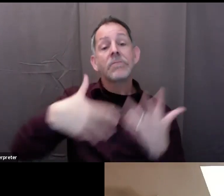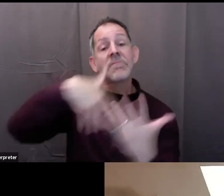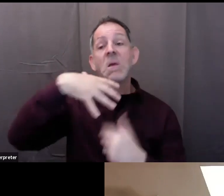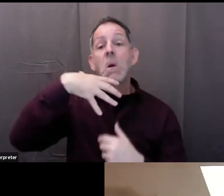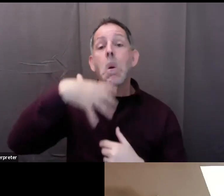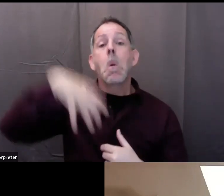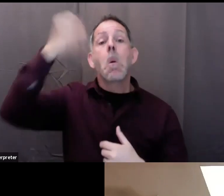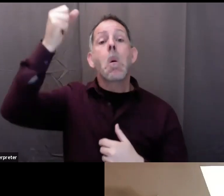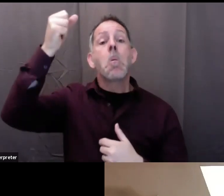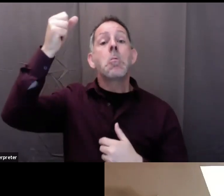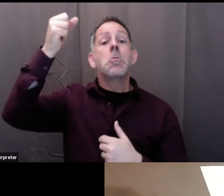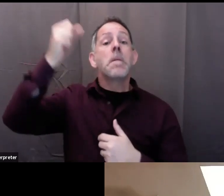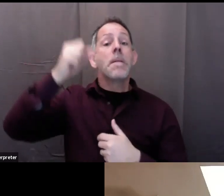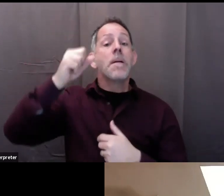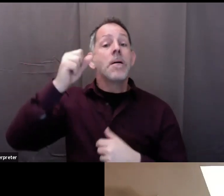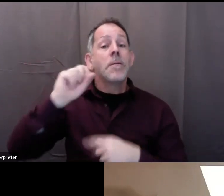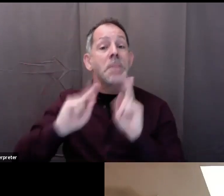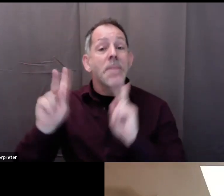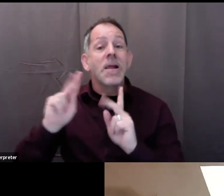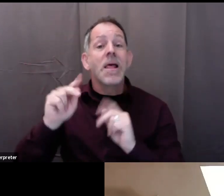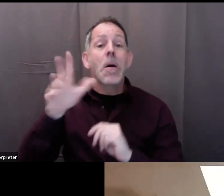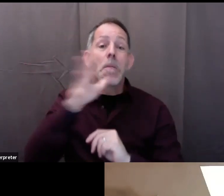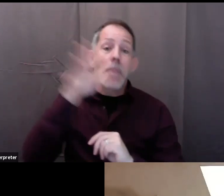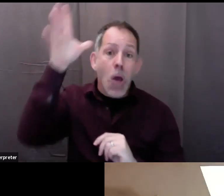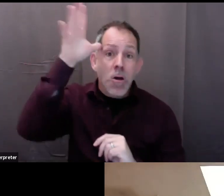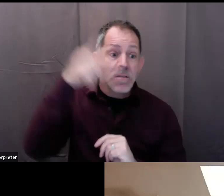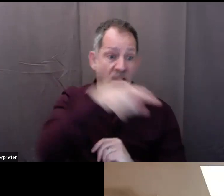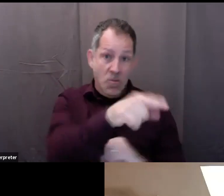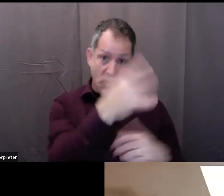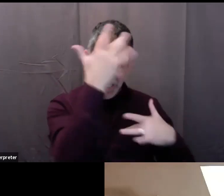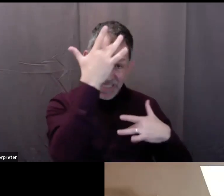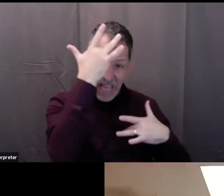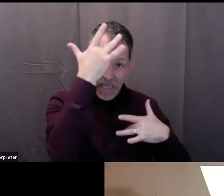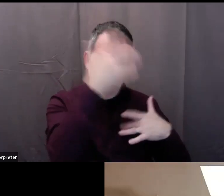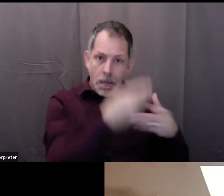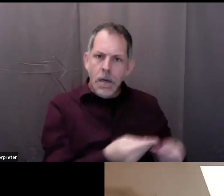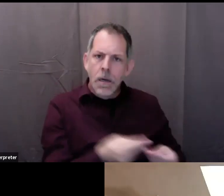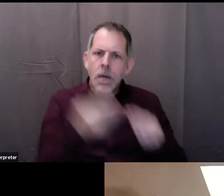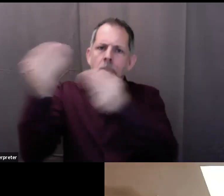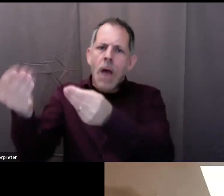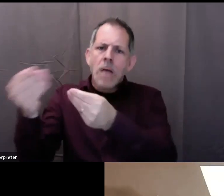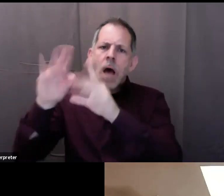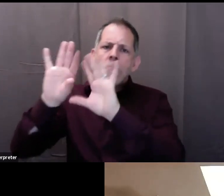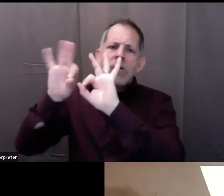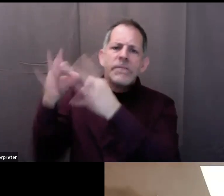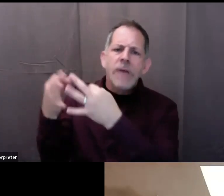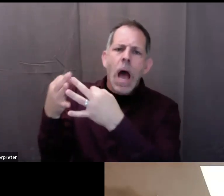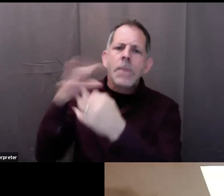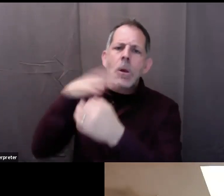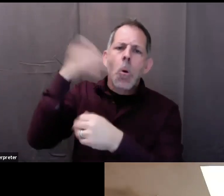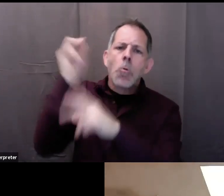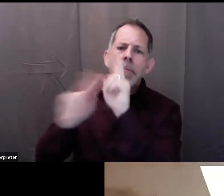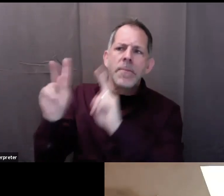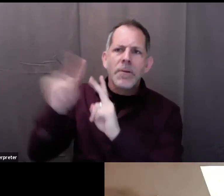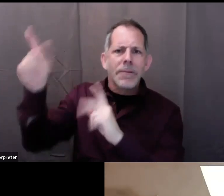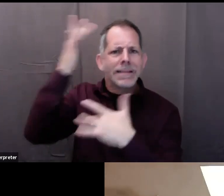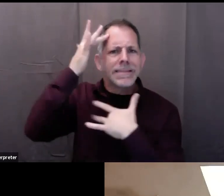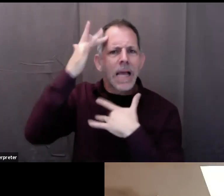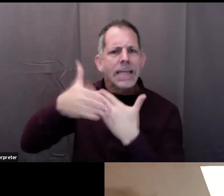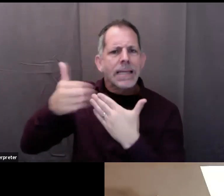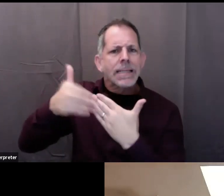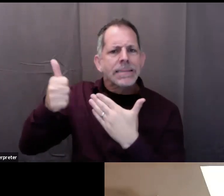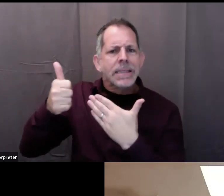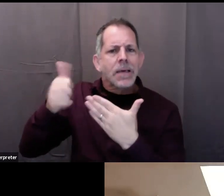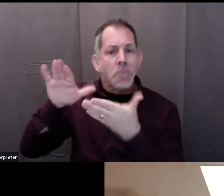others. So that's a huge part of our concern. So we just ask you even though if you don't feel a strong